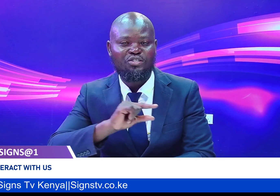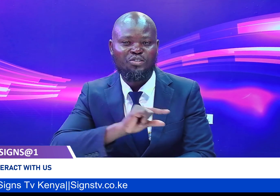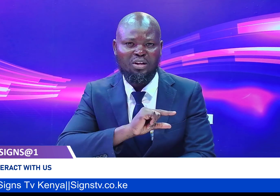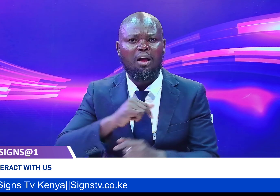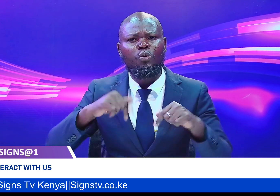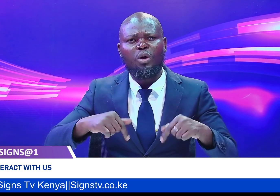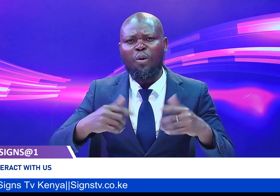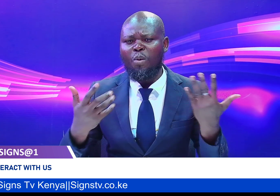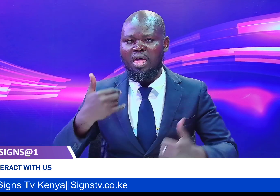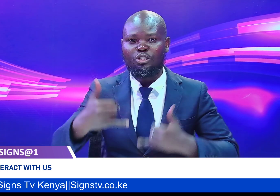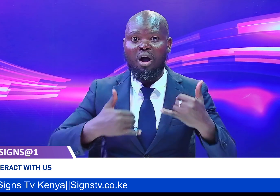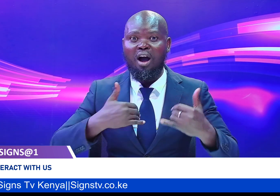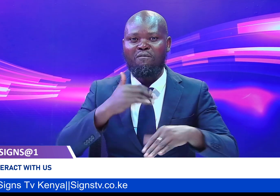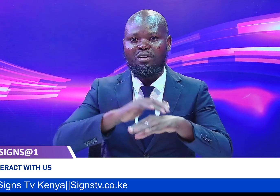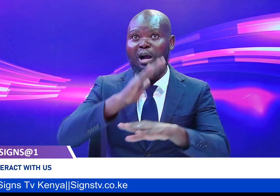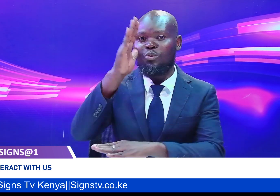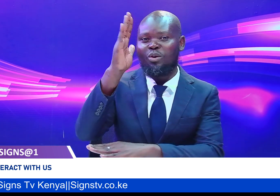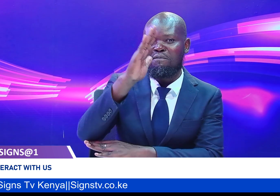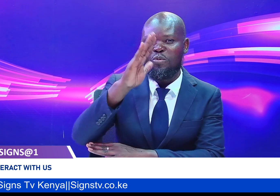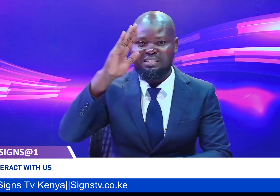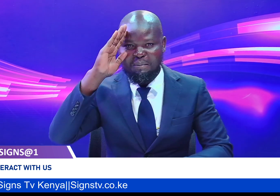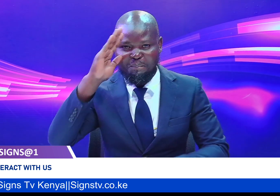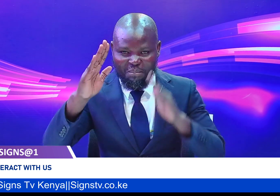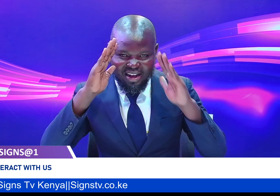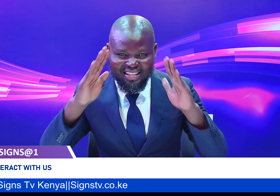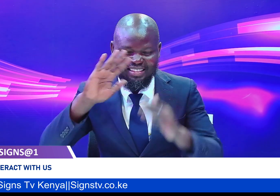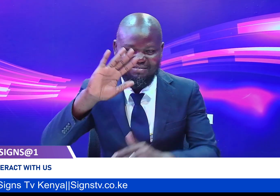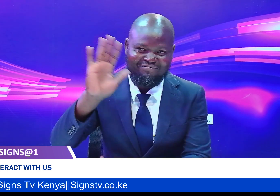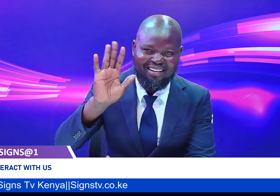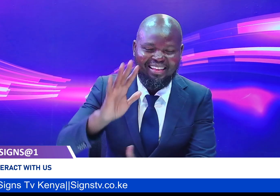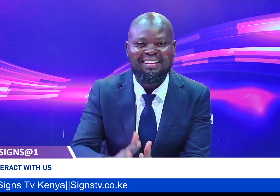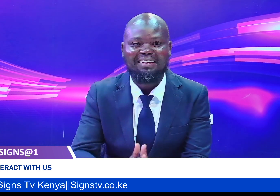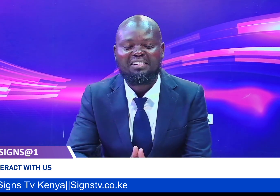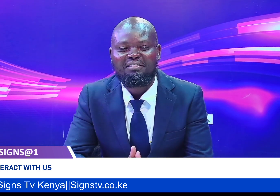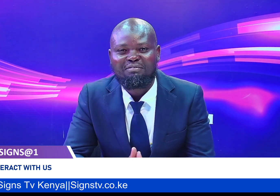Elvis Odhiambo, in sign language. The voicing is Gideon Minor. Enjoy your afternoon and bye-bye.